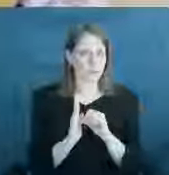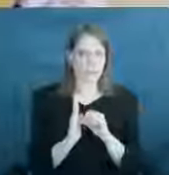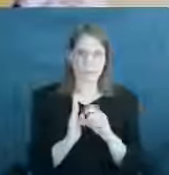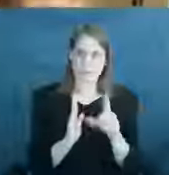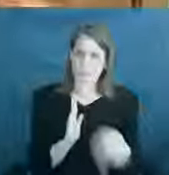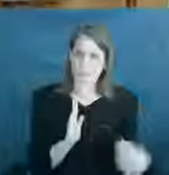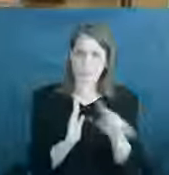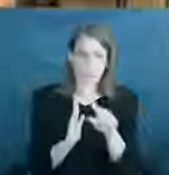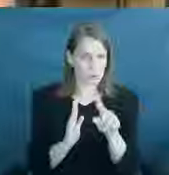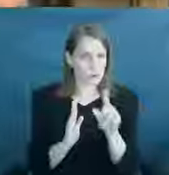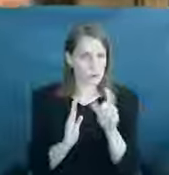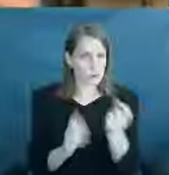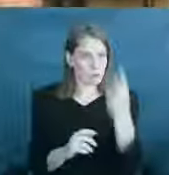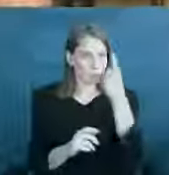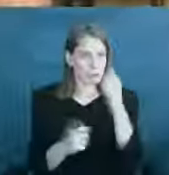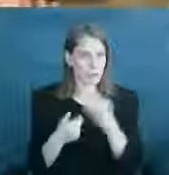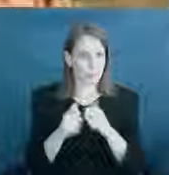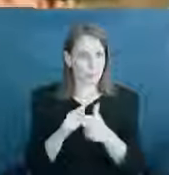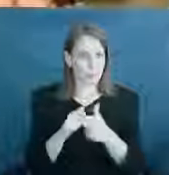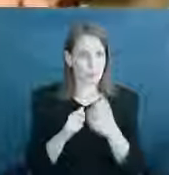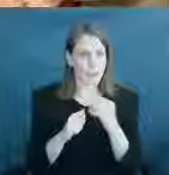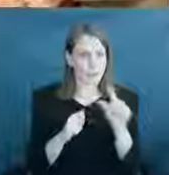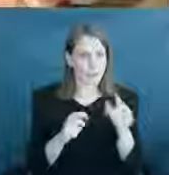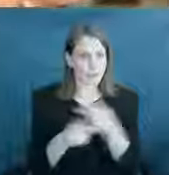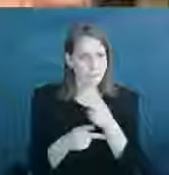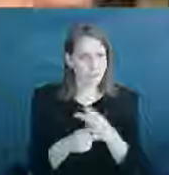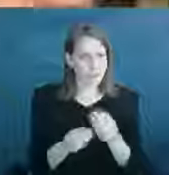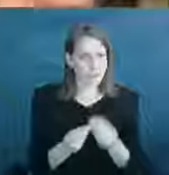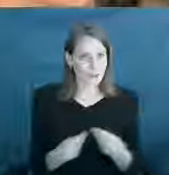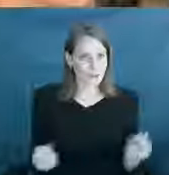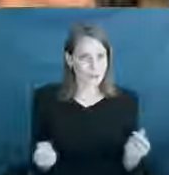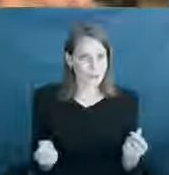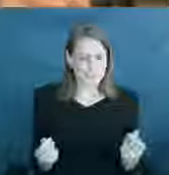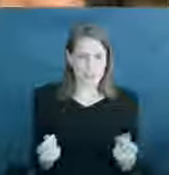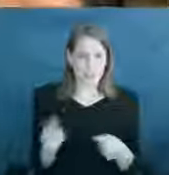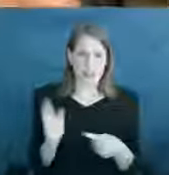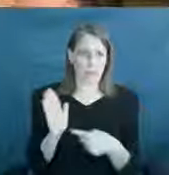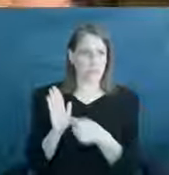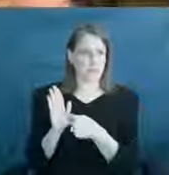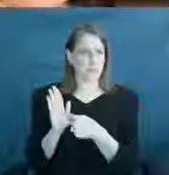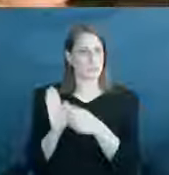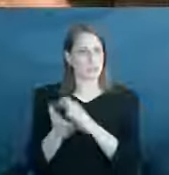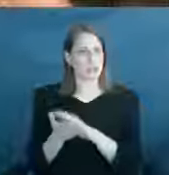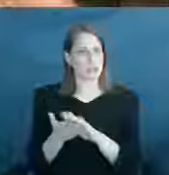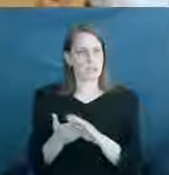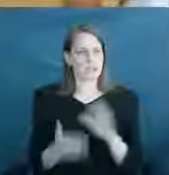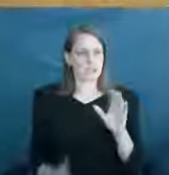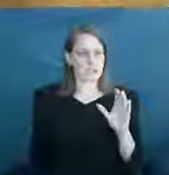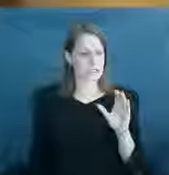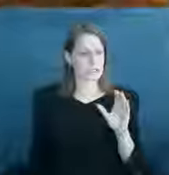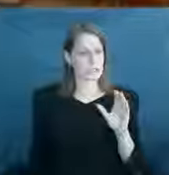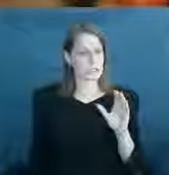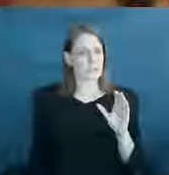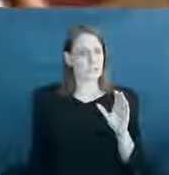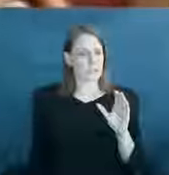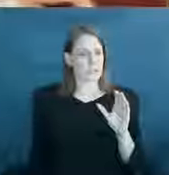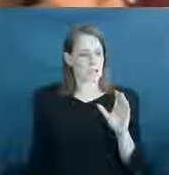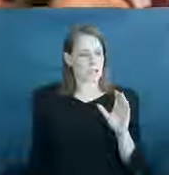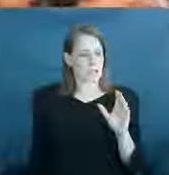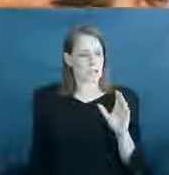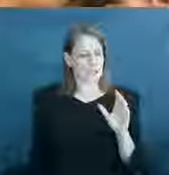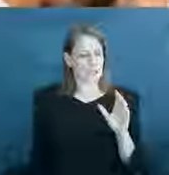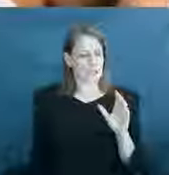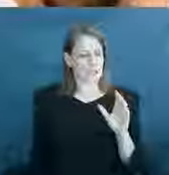how to do that. What could we use for that? What I'm impressed about is you've actually got hold of the problem and you've solved